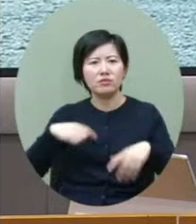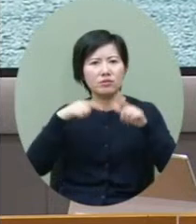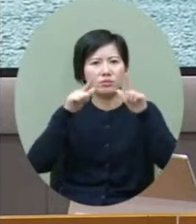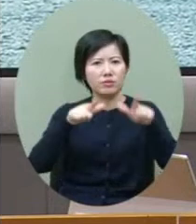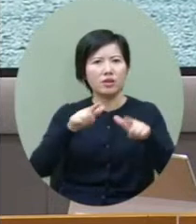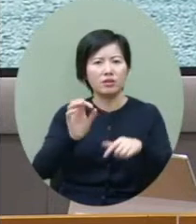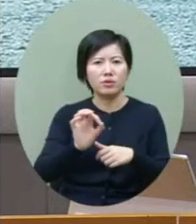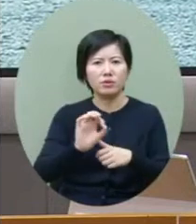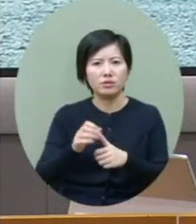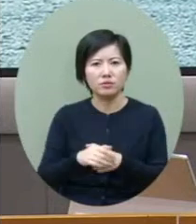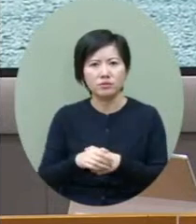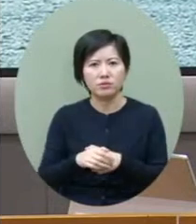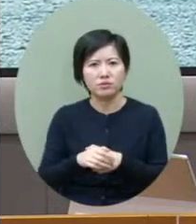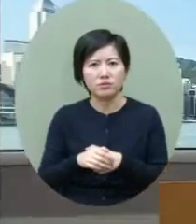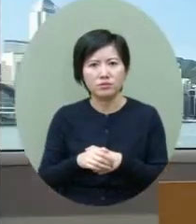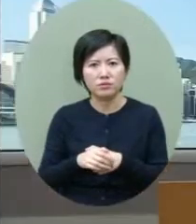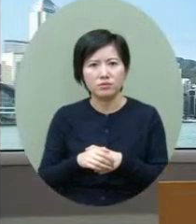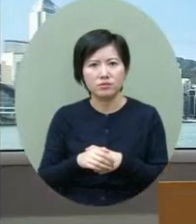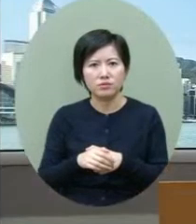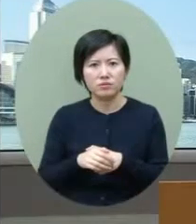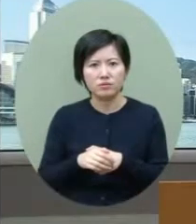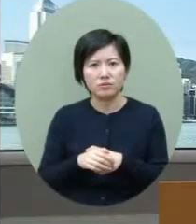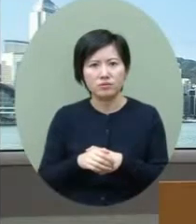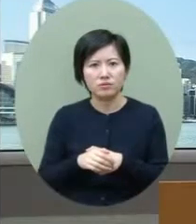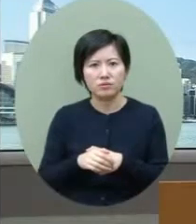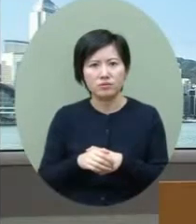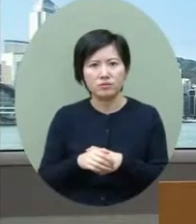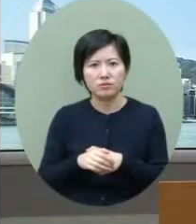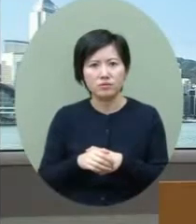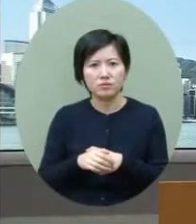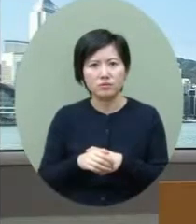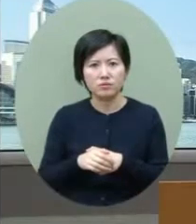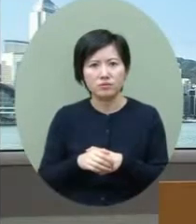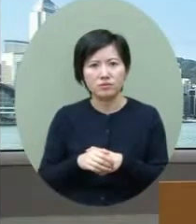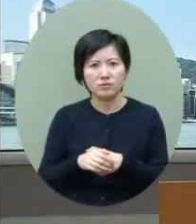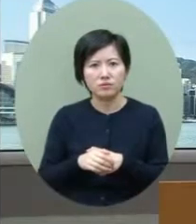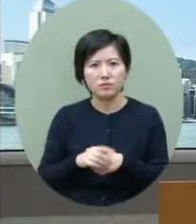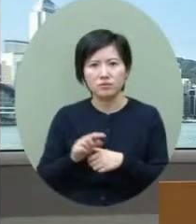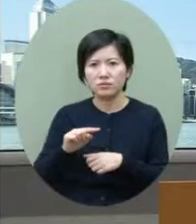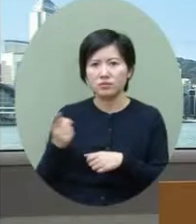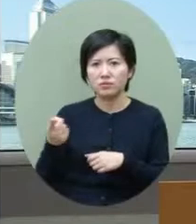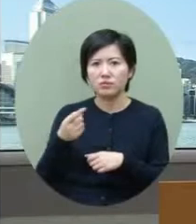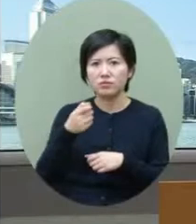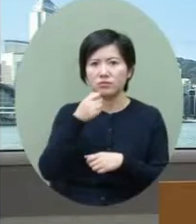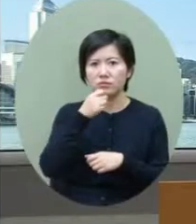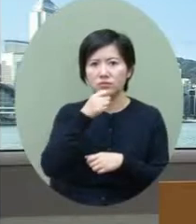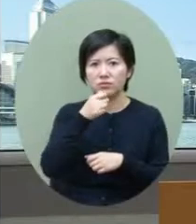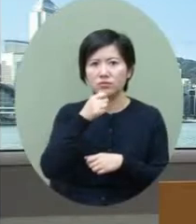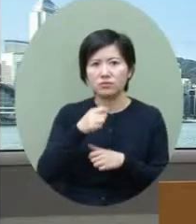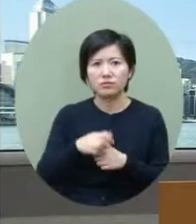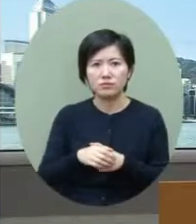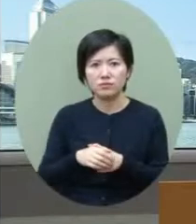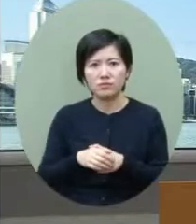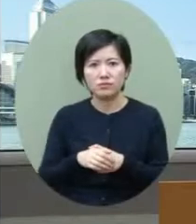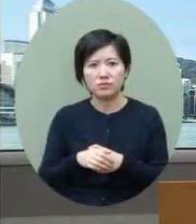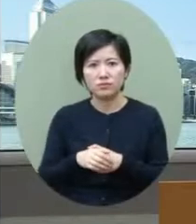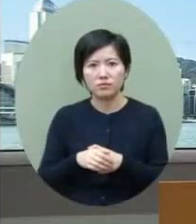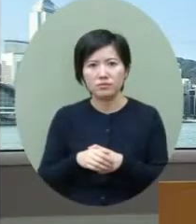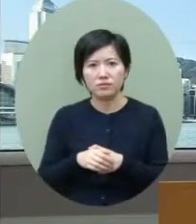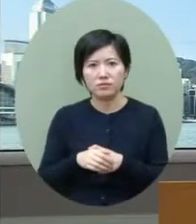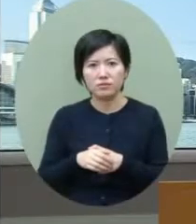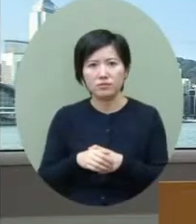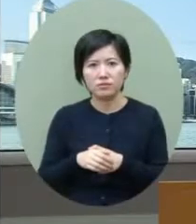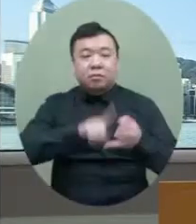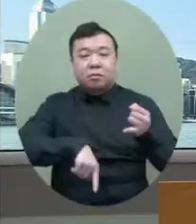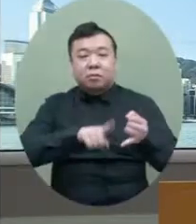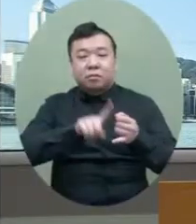In relation to the controller part of the question, I'm sure that you've been given some information from the